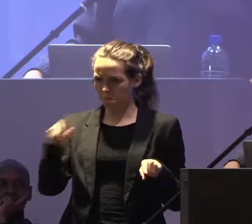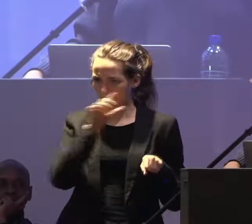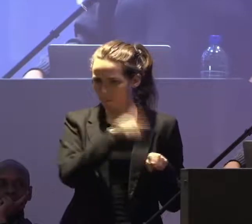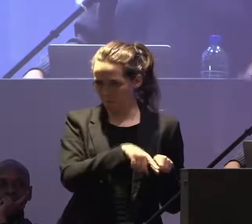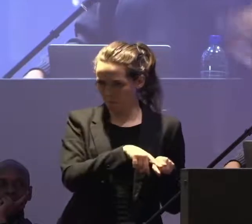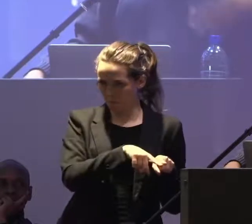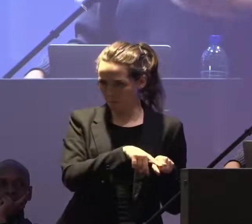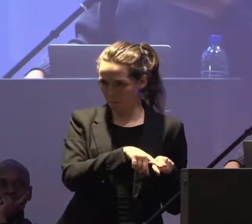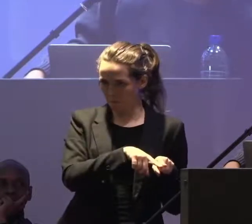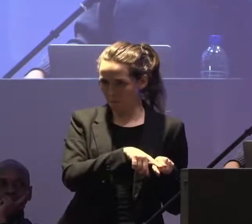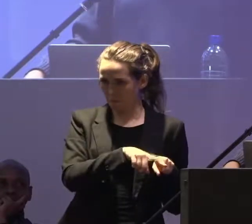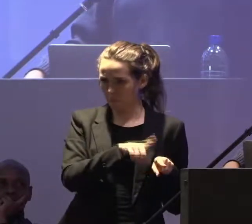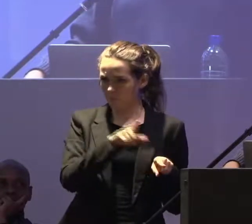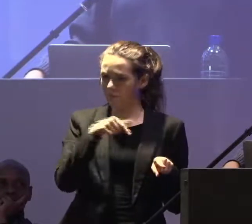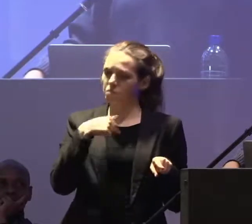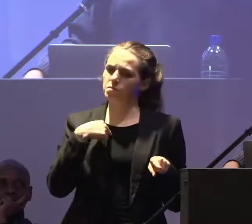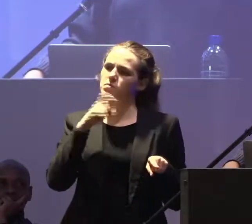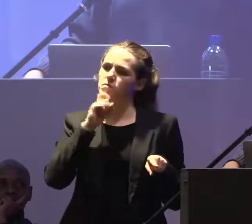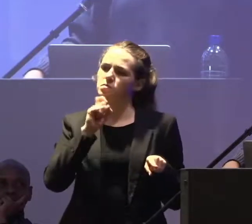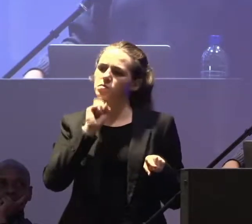and then I took the Sabi